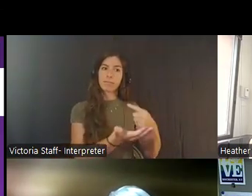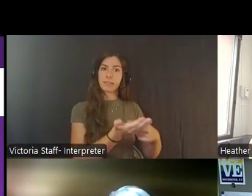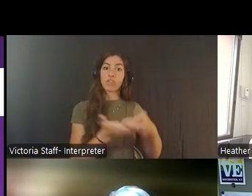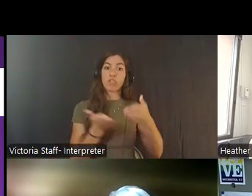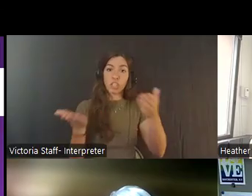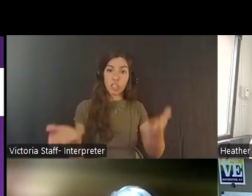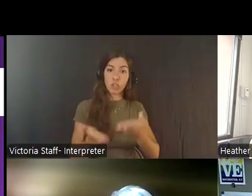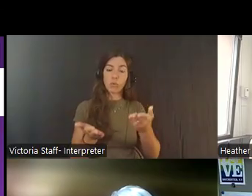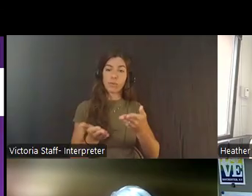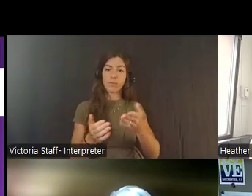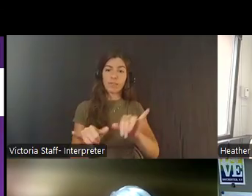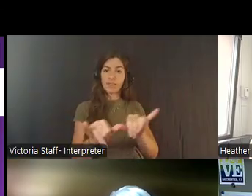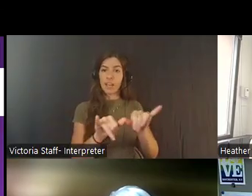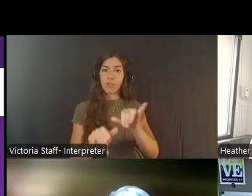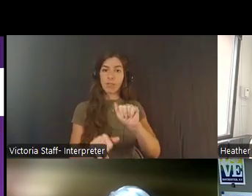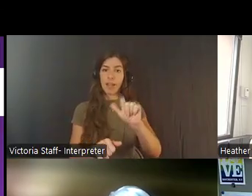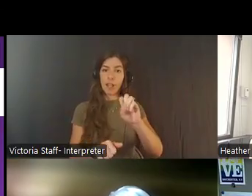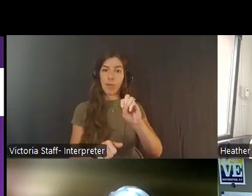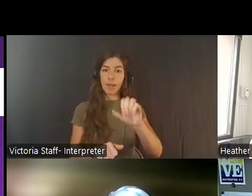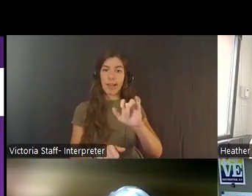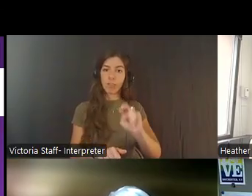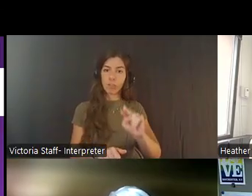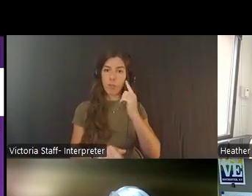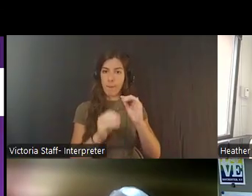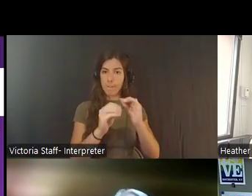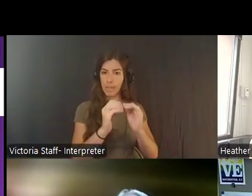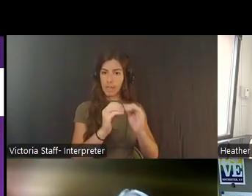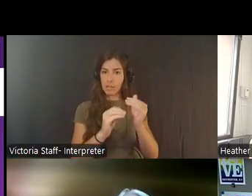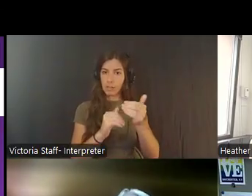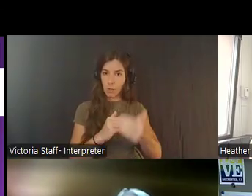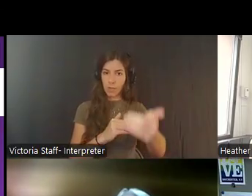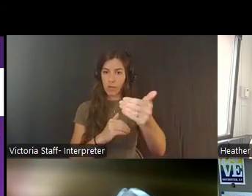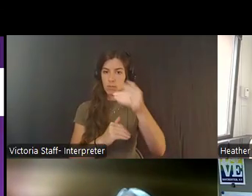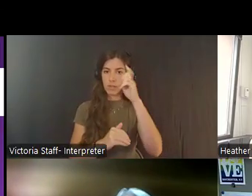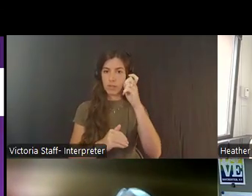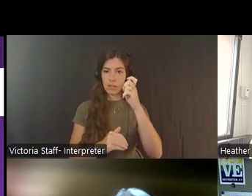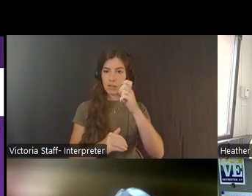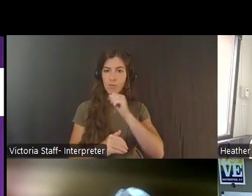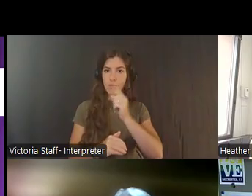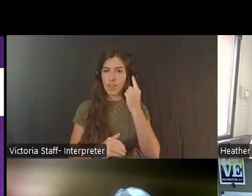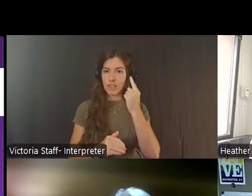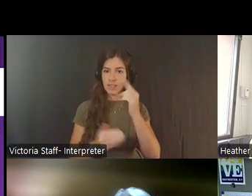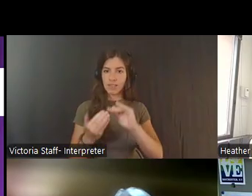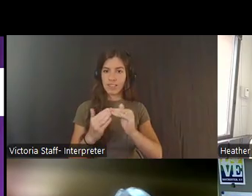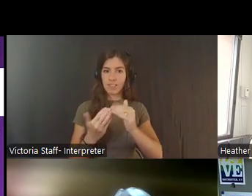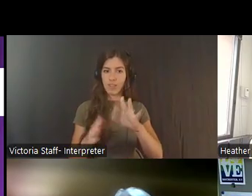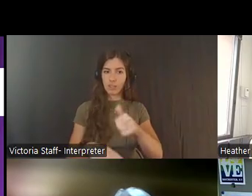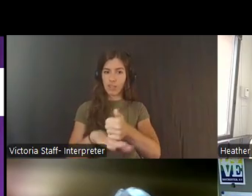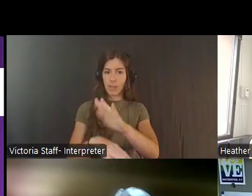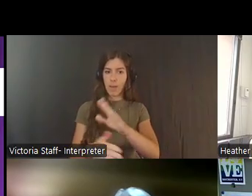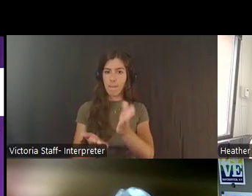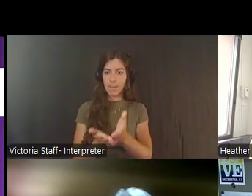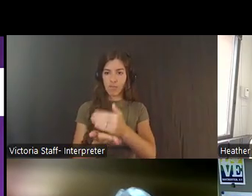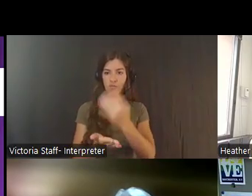standard allocation then for that maintenance ongoing, because I don't assume that's something the city already has in their budget. So I just